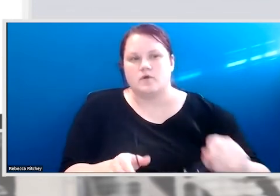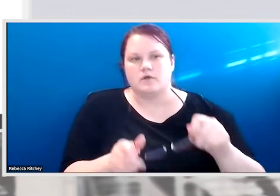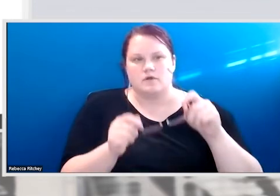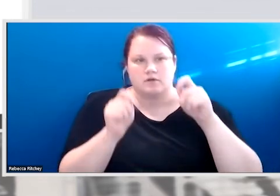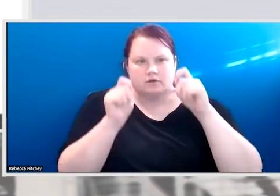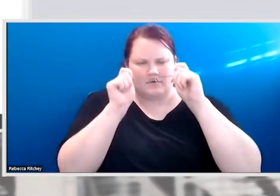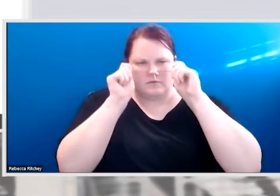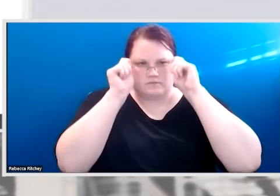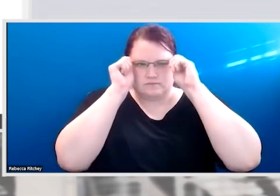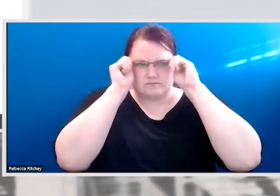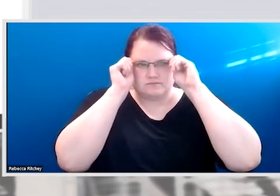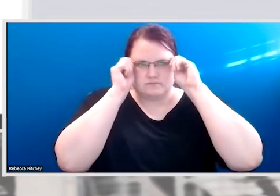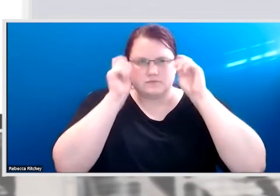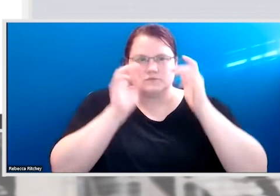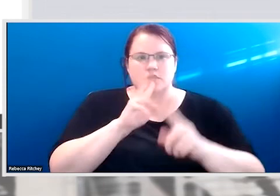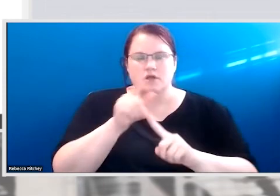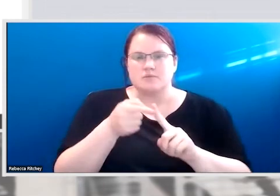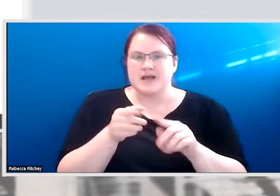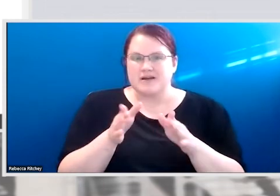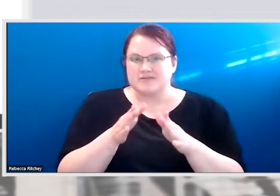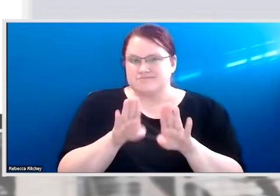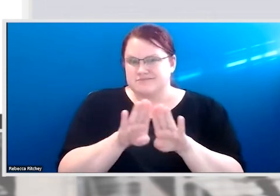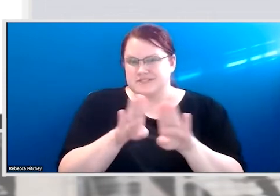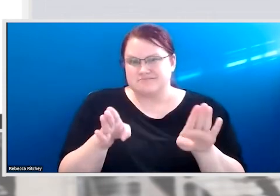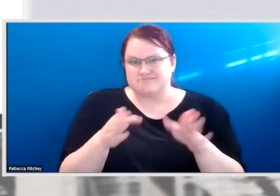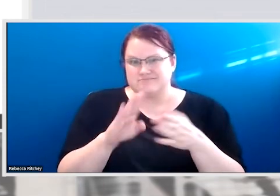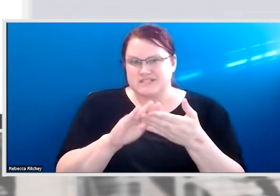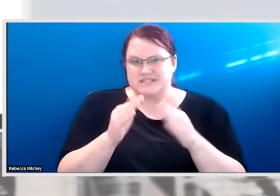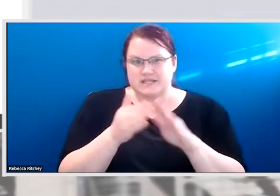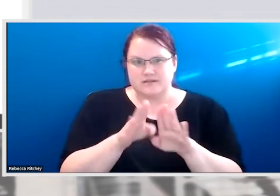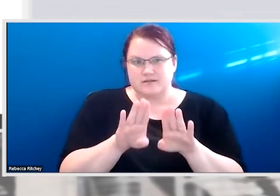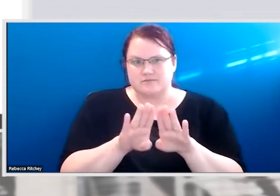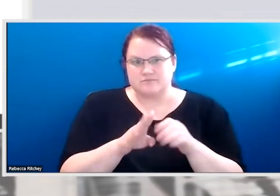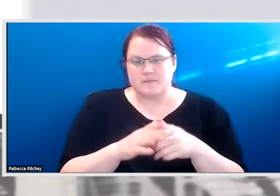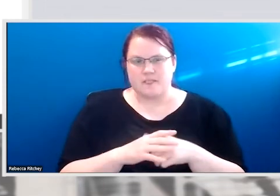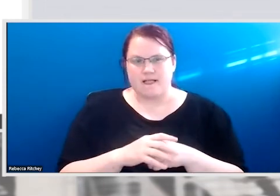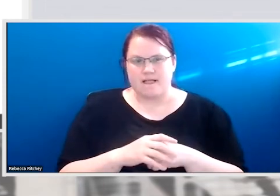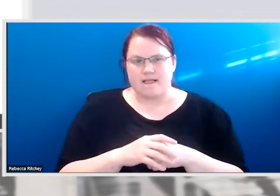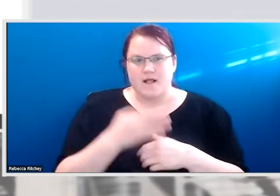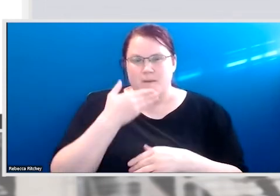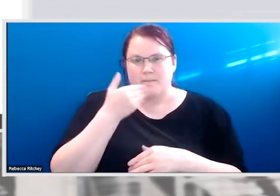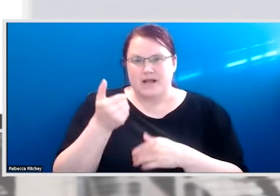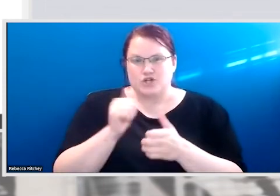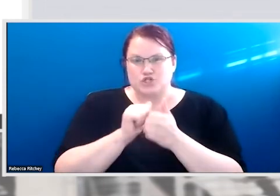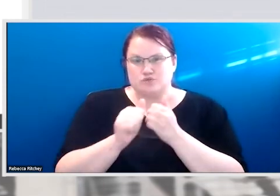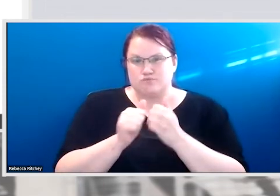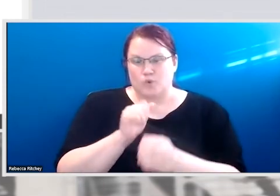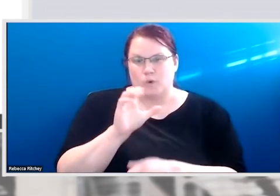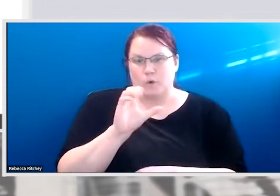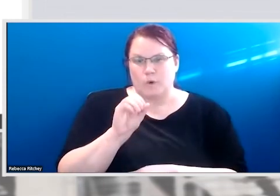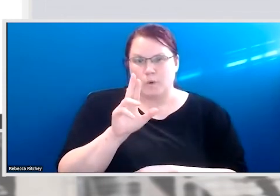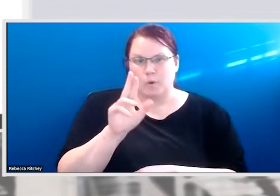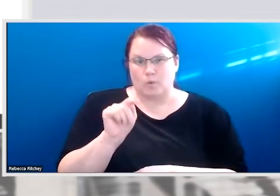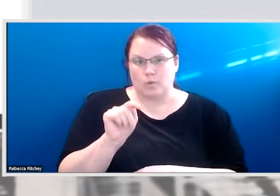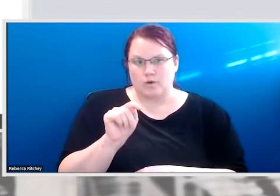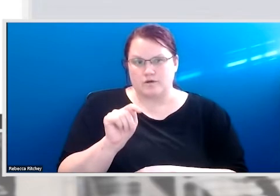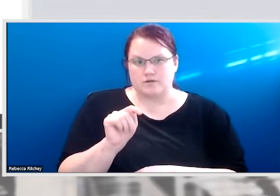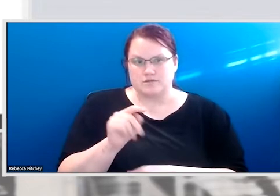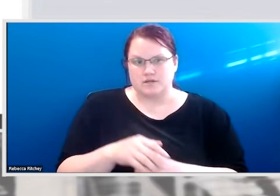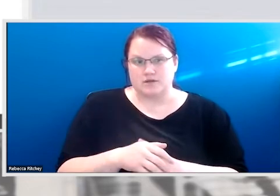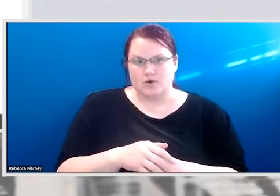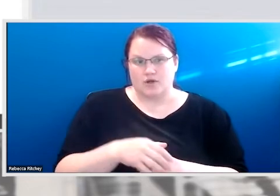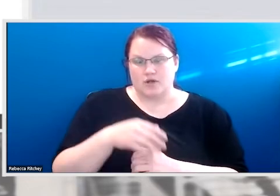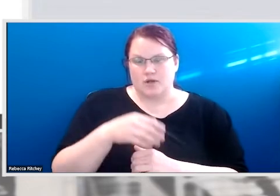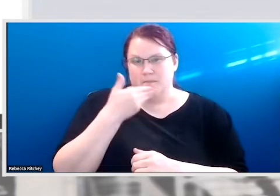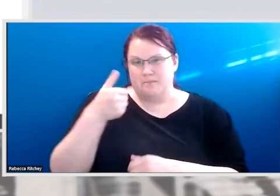of citywide for all of our assets. I want to see, better sport courts or just better conditions in our parks.